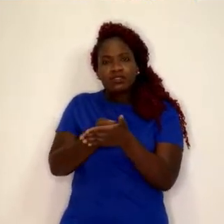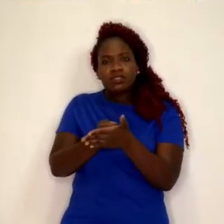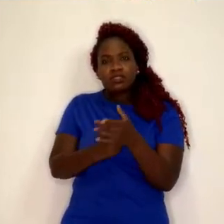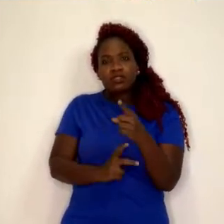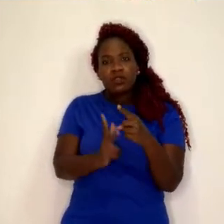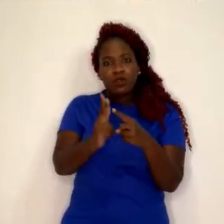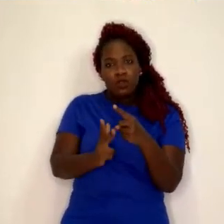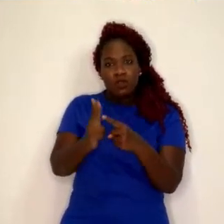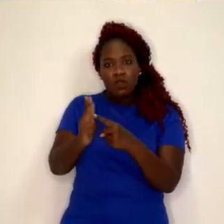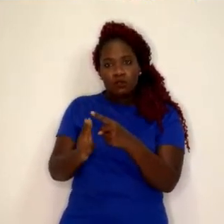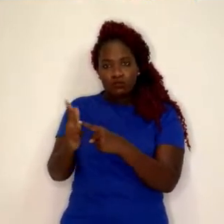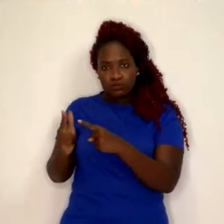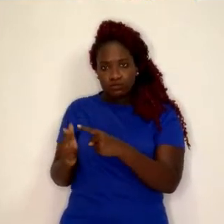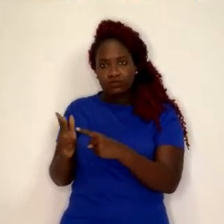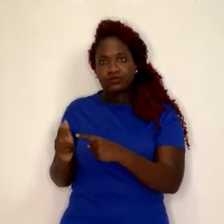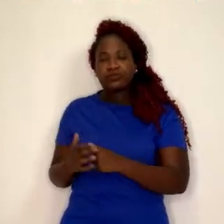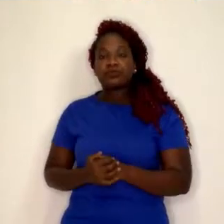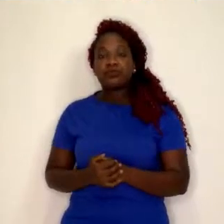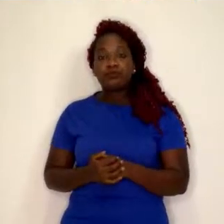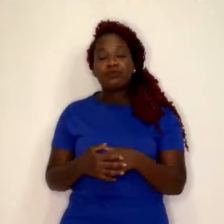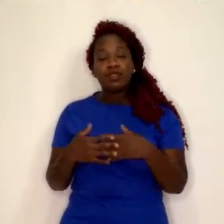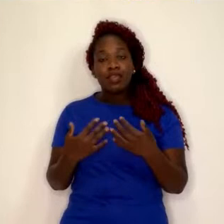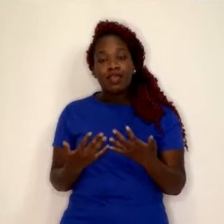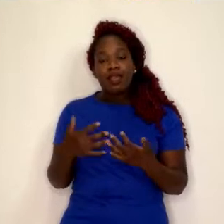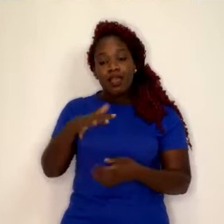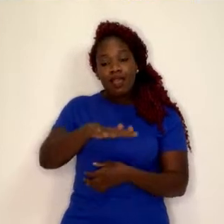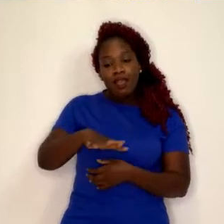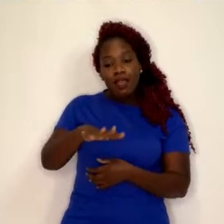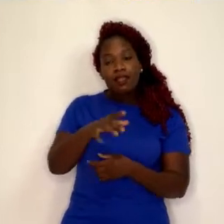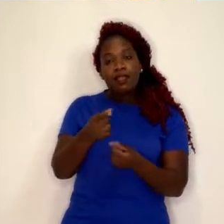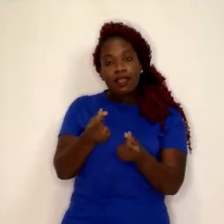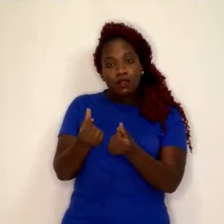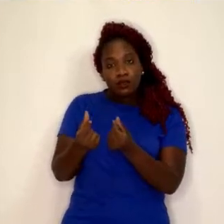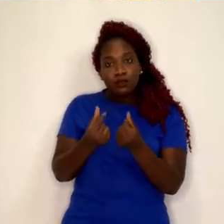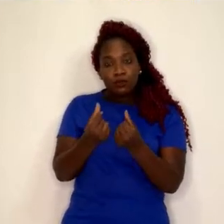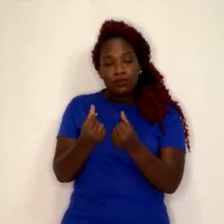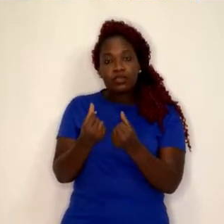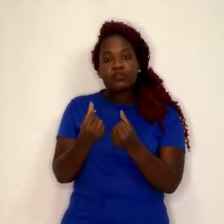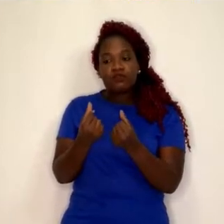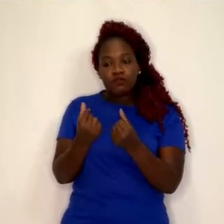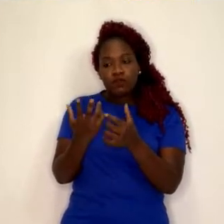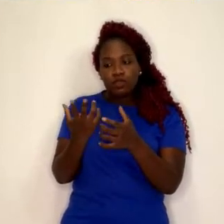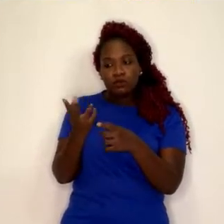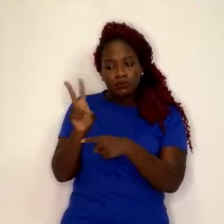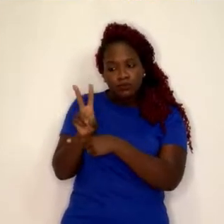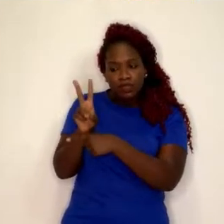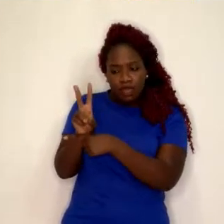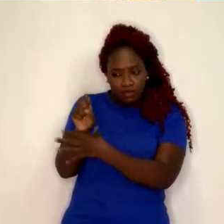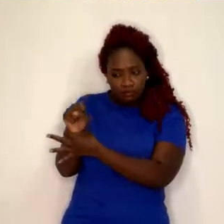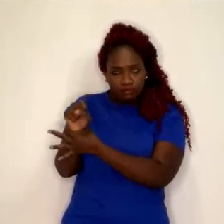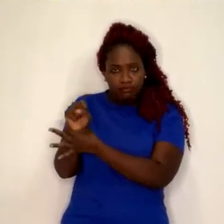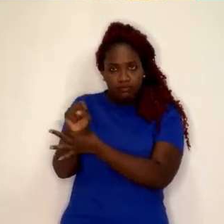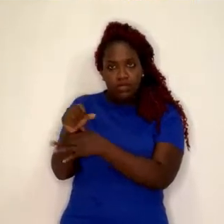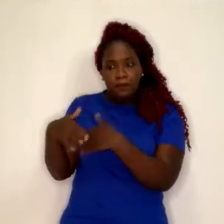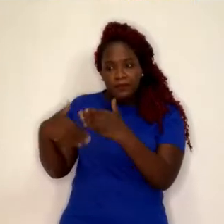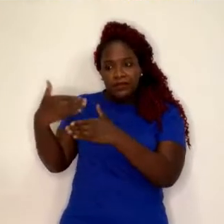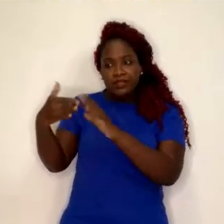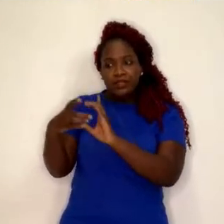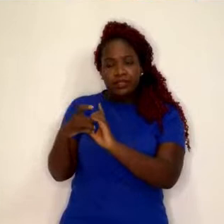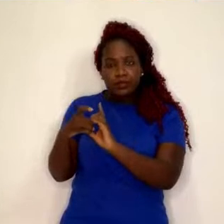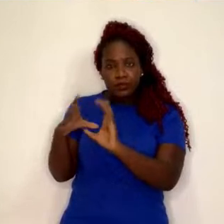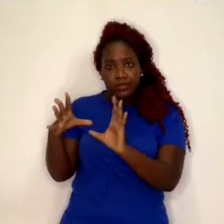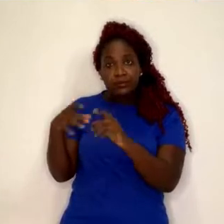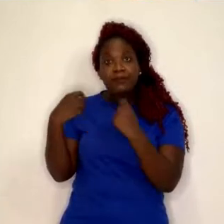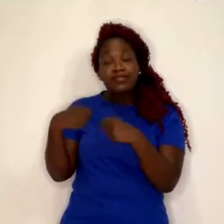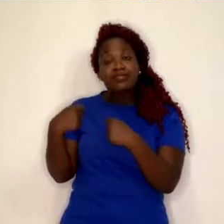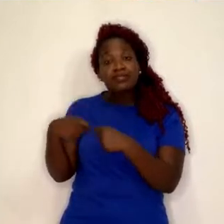and the budget cuts, the economy has been one of the areas that have been then affected by